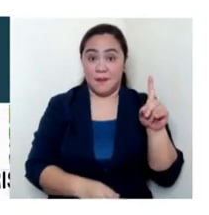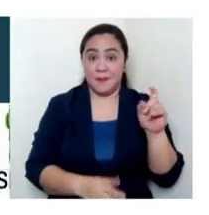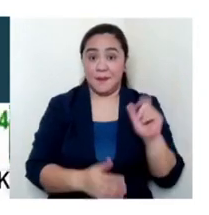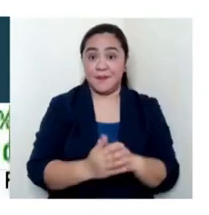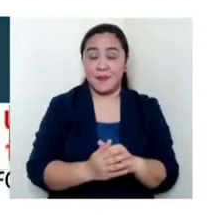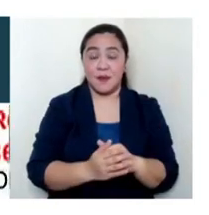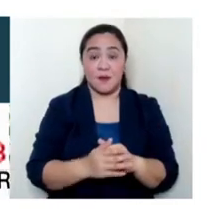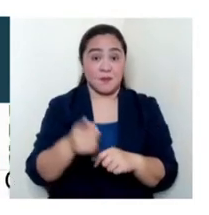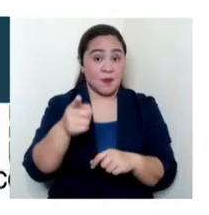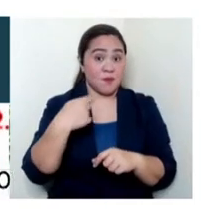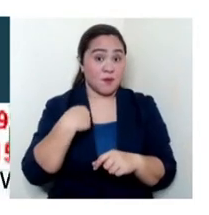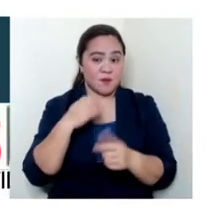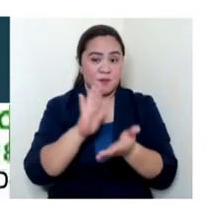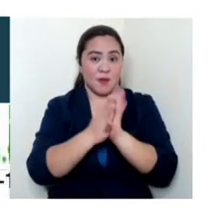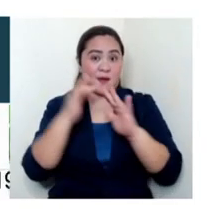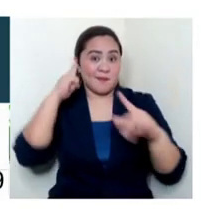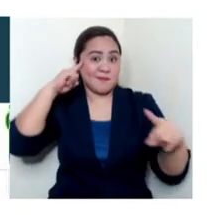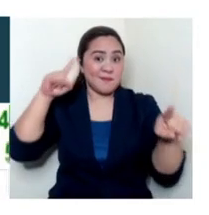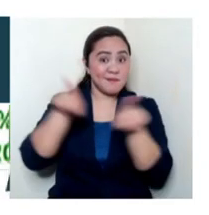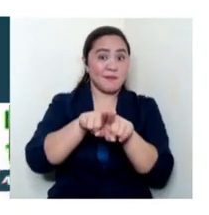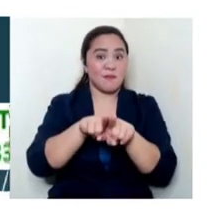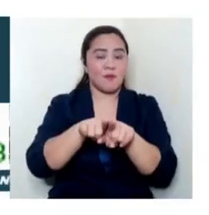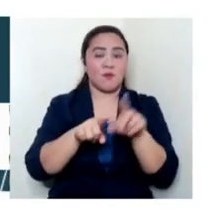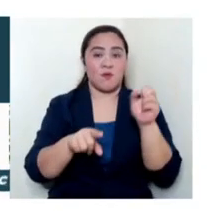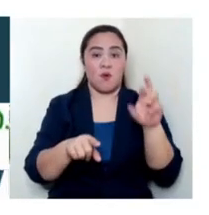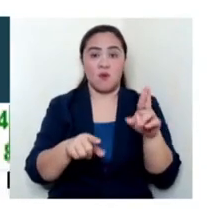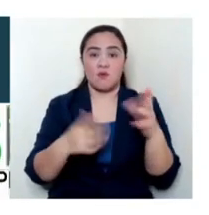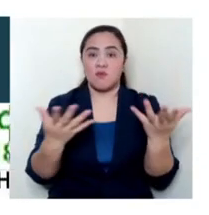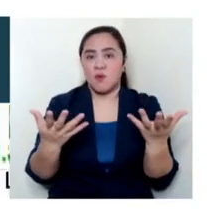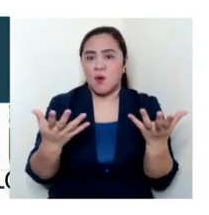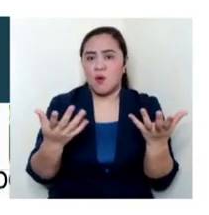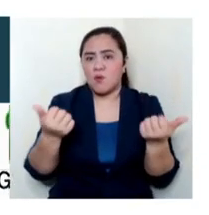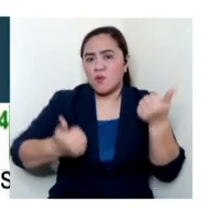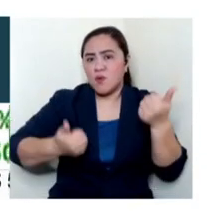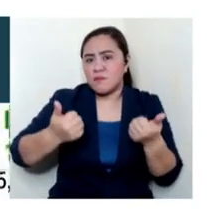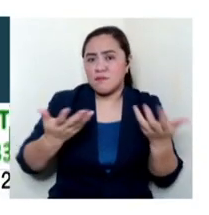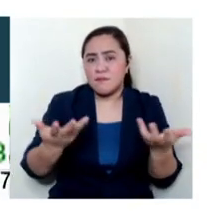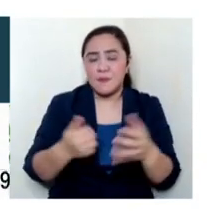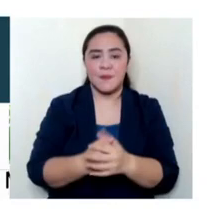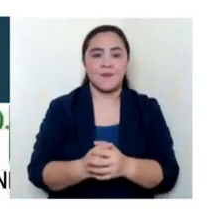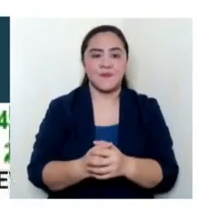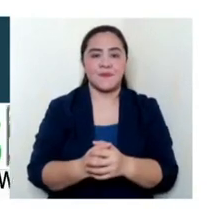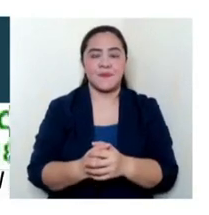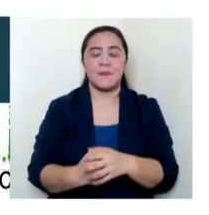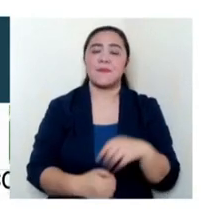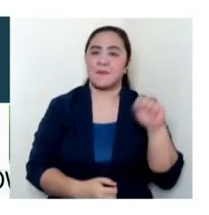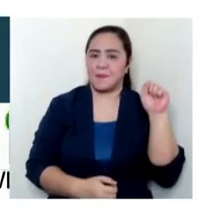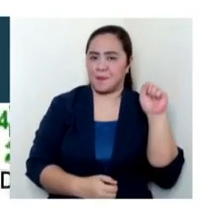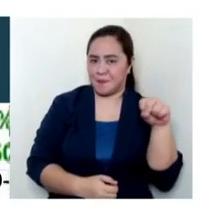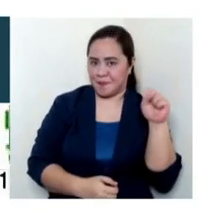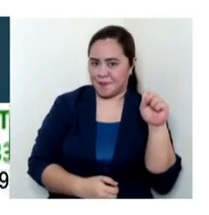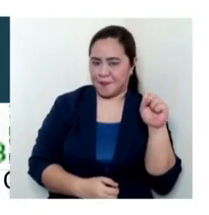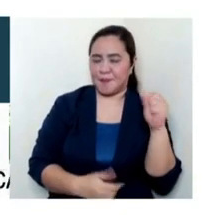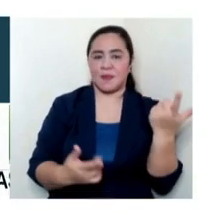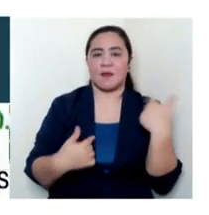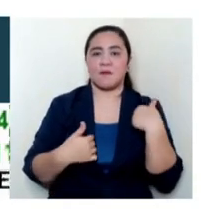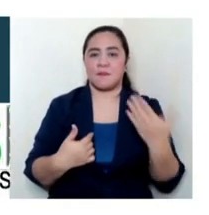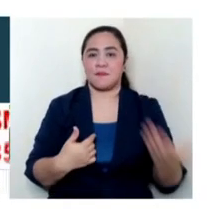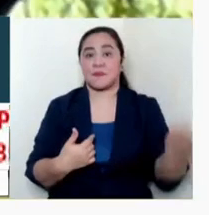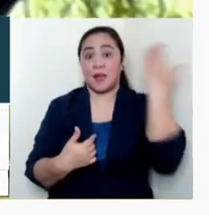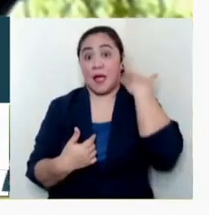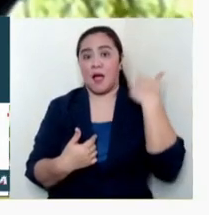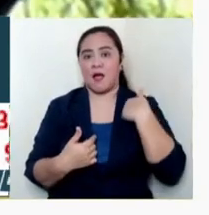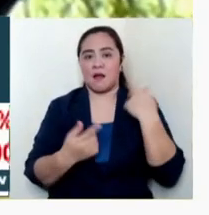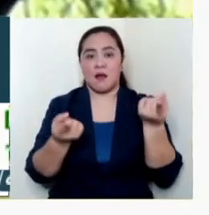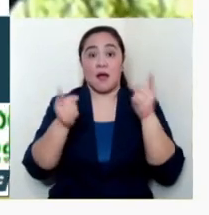agree with their platform, you still welcome being part of their slate? Yes, Carmina, and this has happened to me in the past. Kung maalala mo